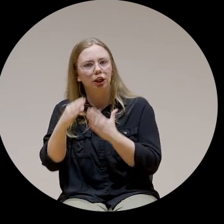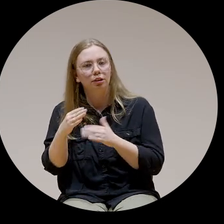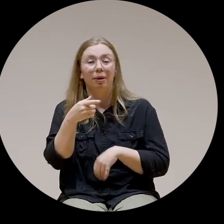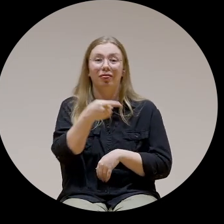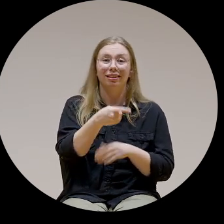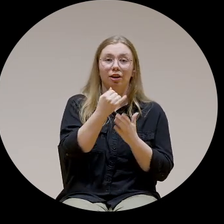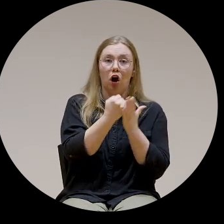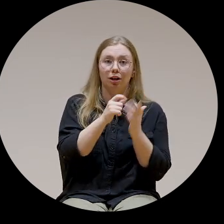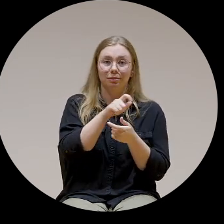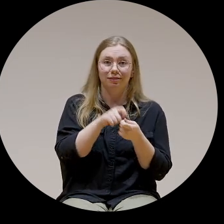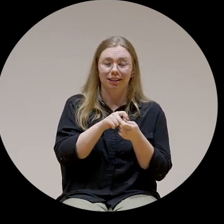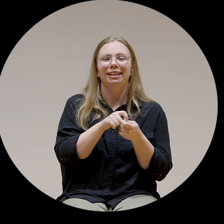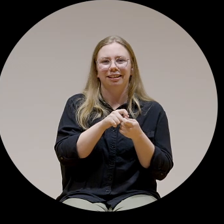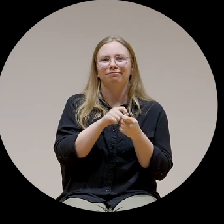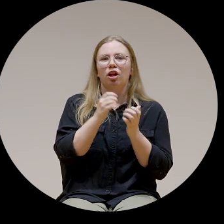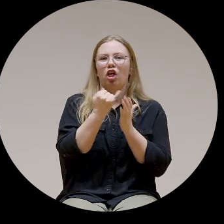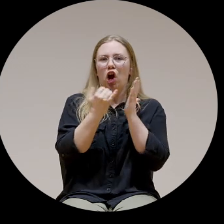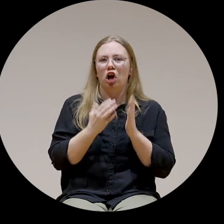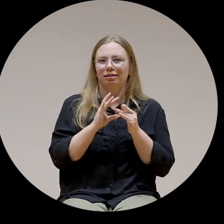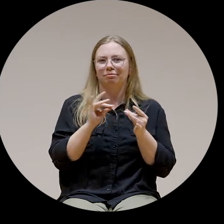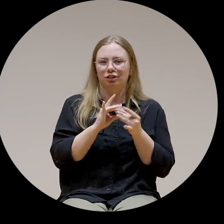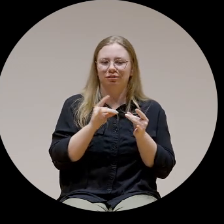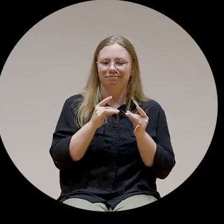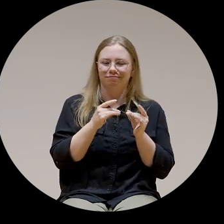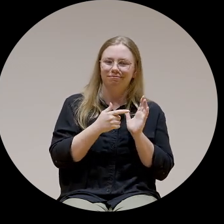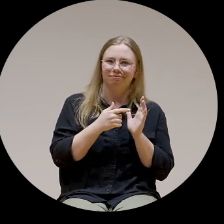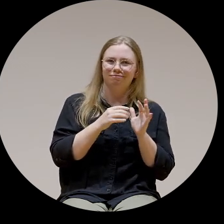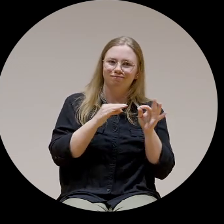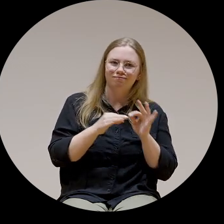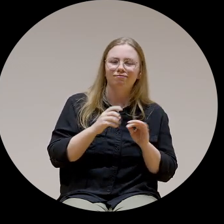is described as her own internal struggle with